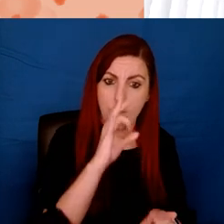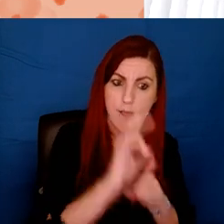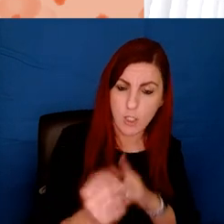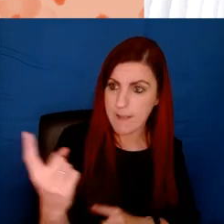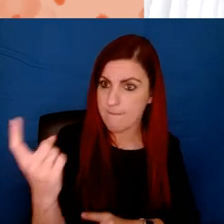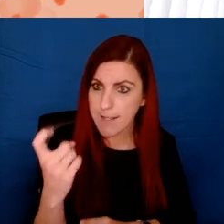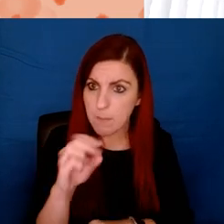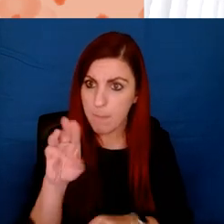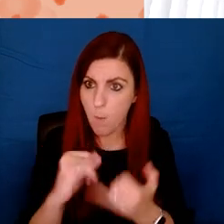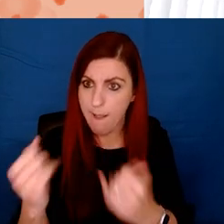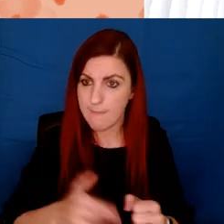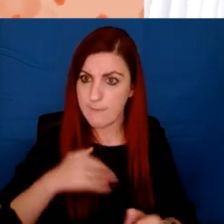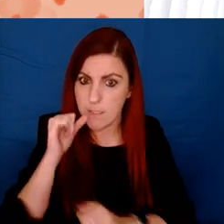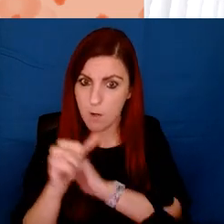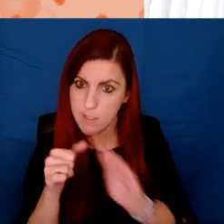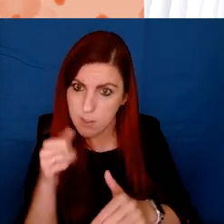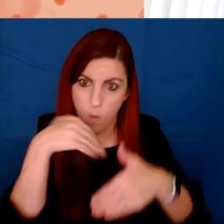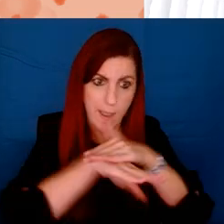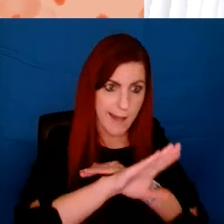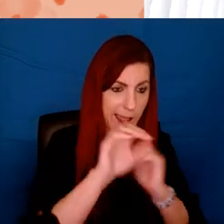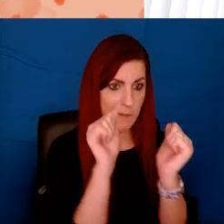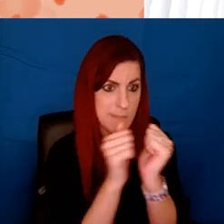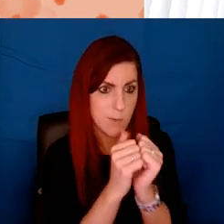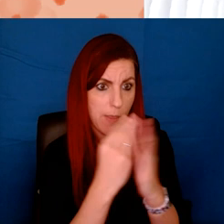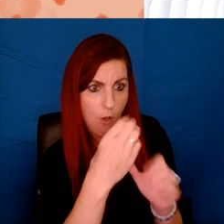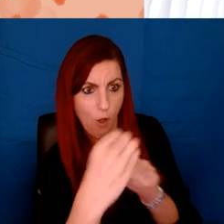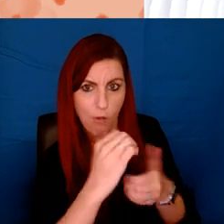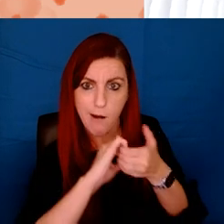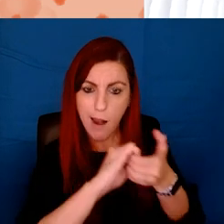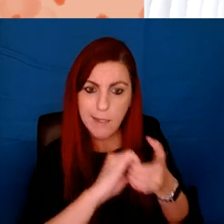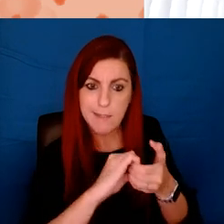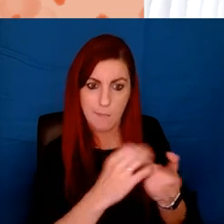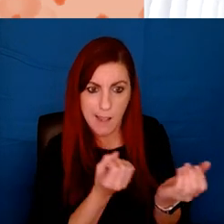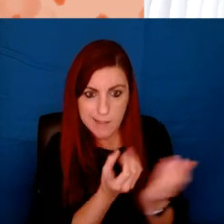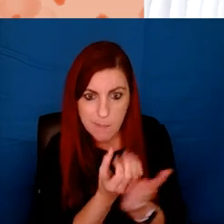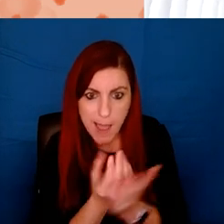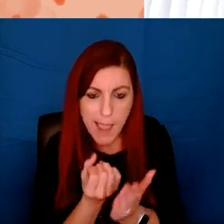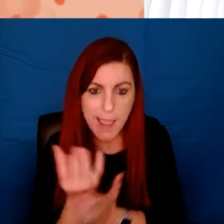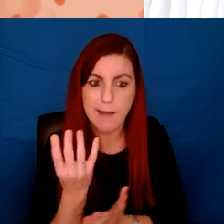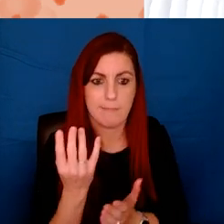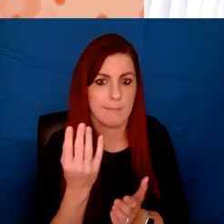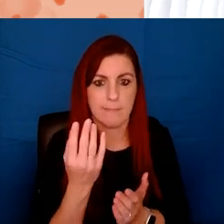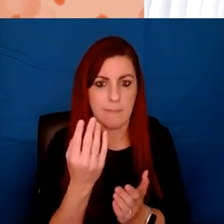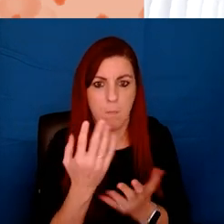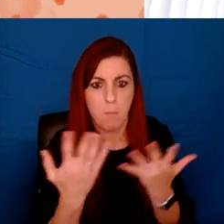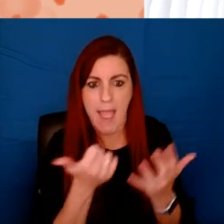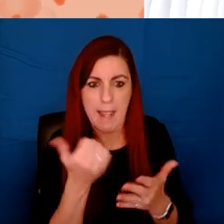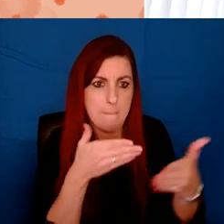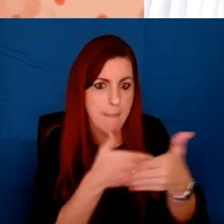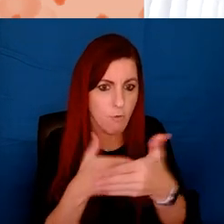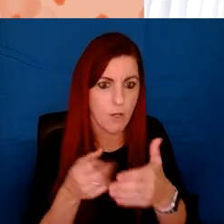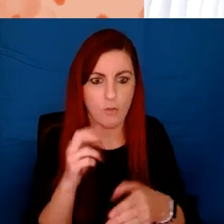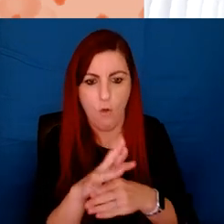have invited some of the lived experience participants to come to their place of work to do a walk around a medical setting and just to point